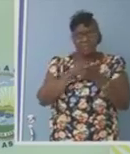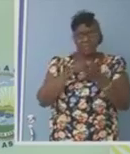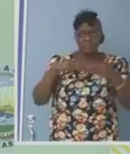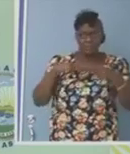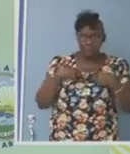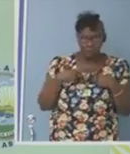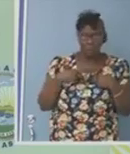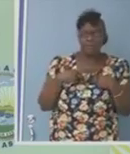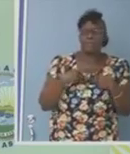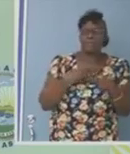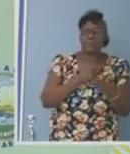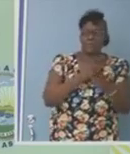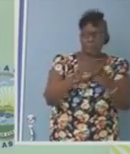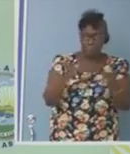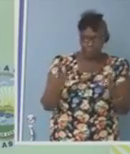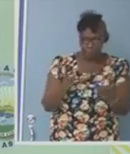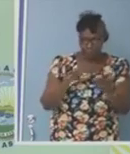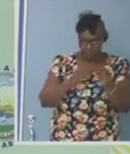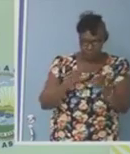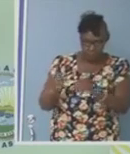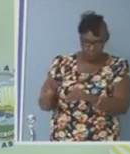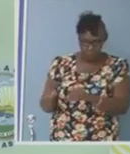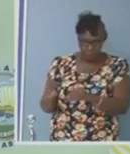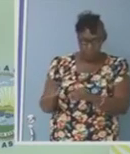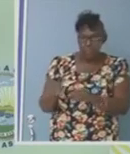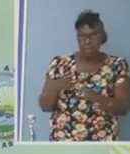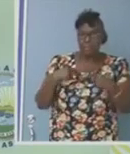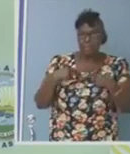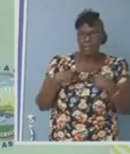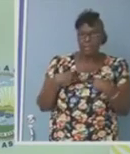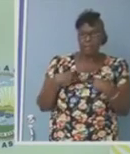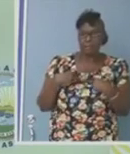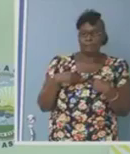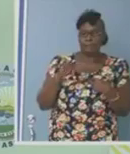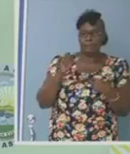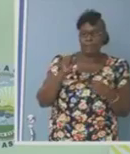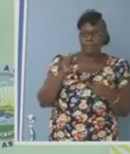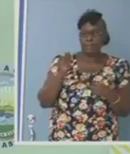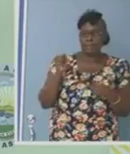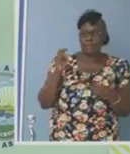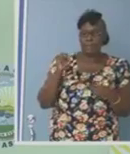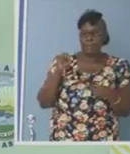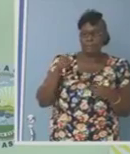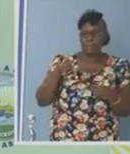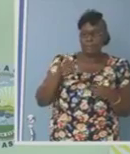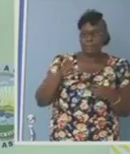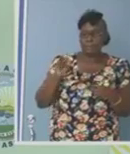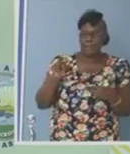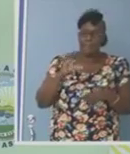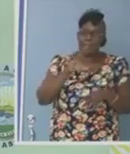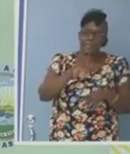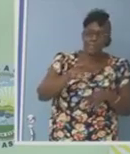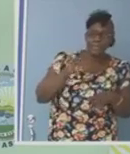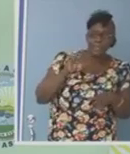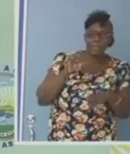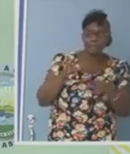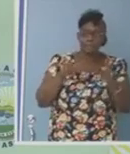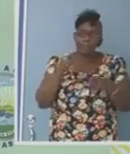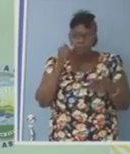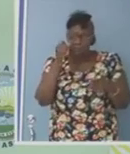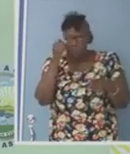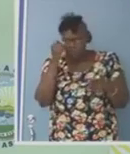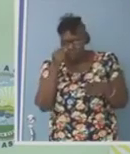due. Samples have been taken from suspected cases, and as I indicated before, we are